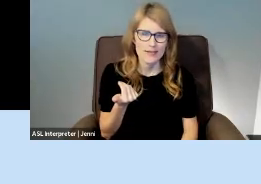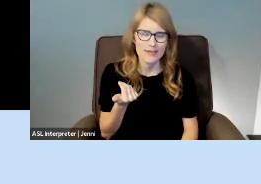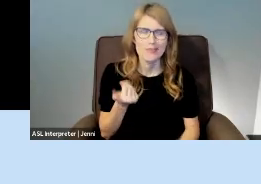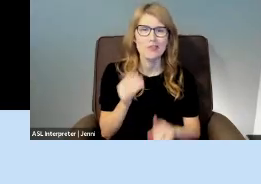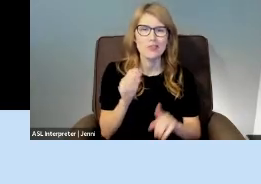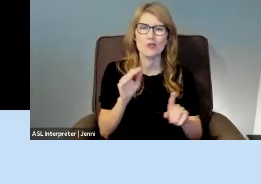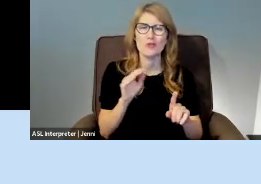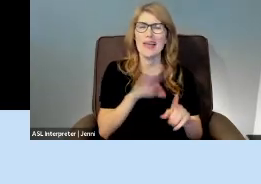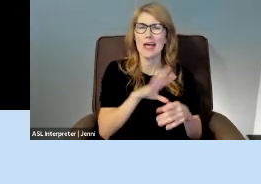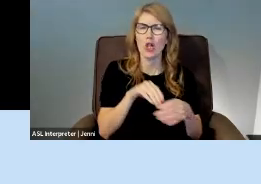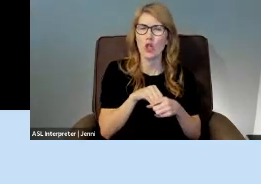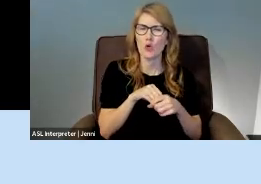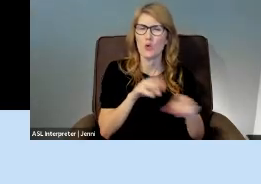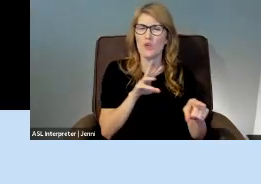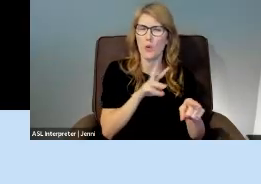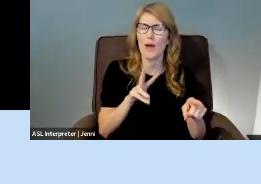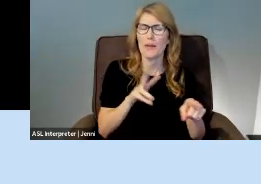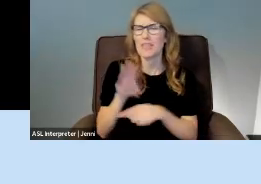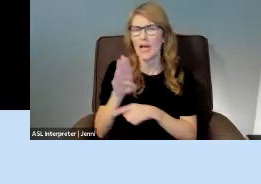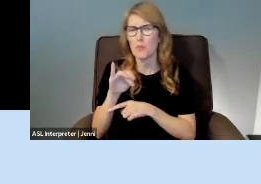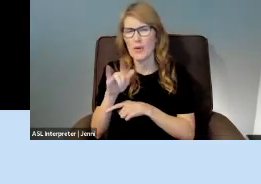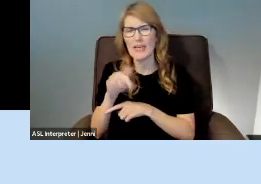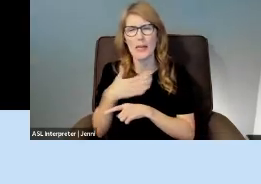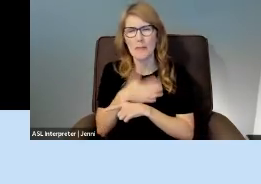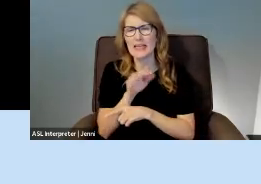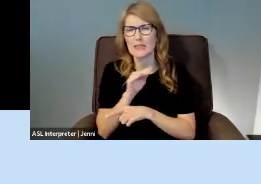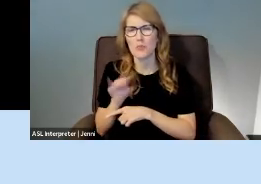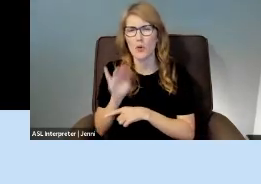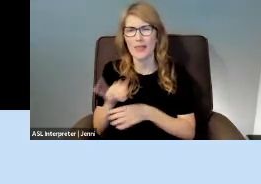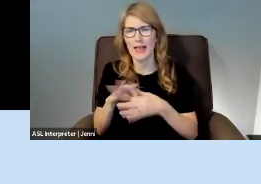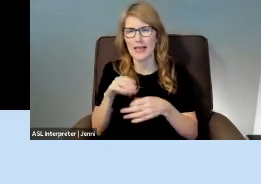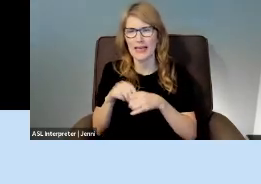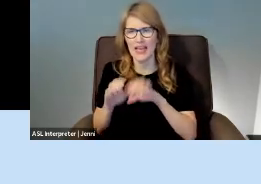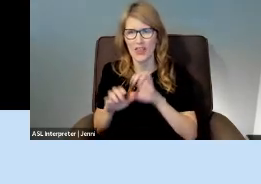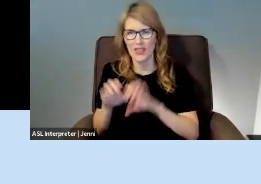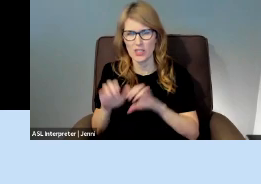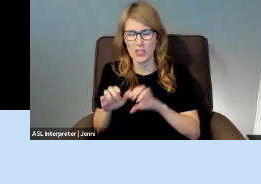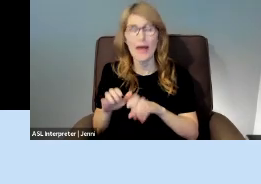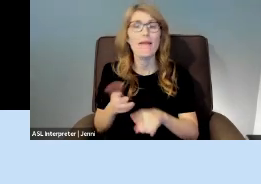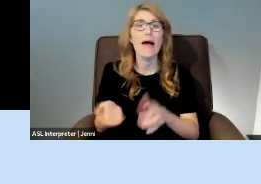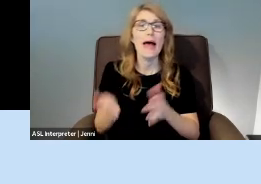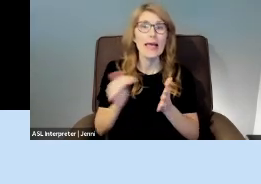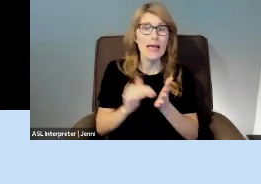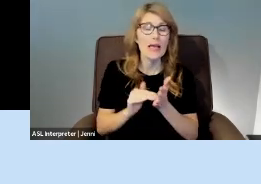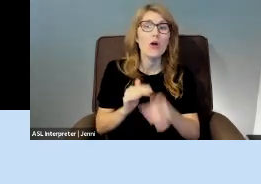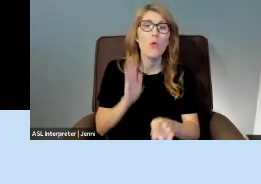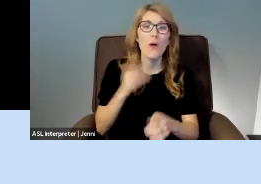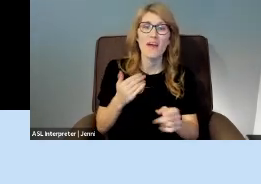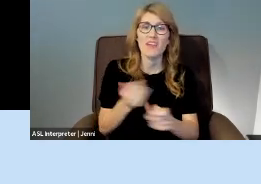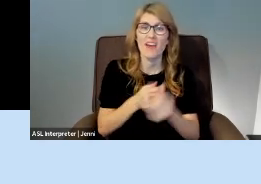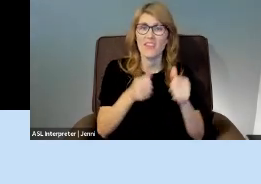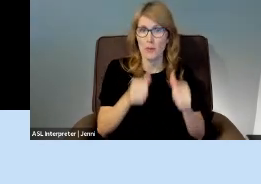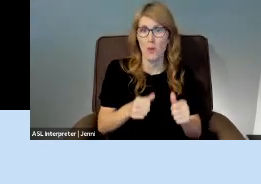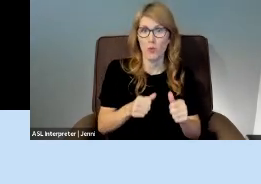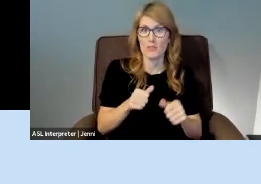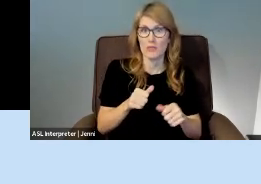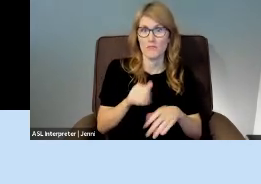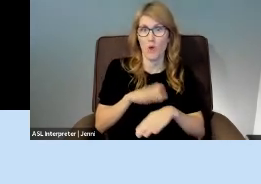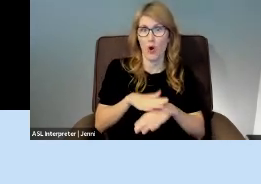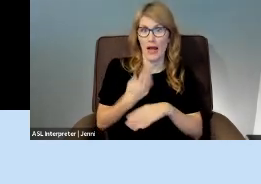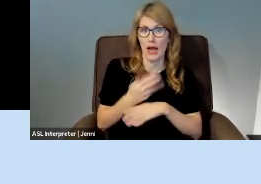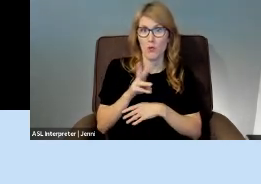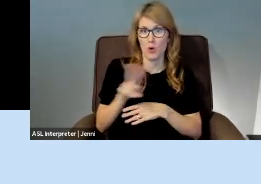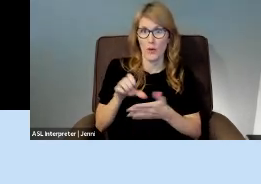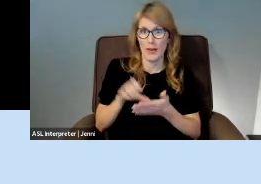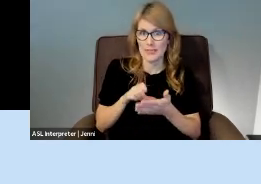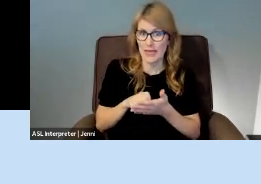website in there. Brittany, if you'll post that in the chat. And again, all of this will be posted on our website for resources later. So the